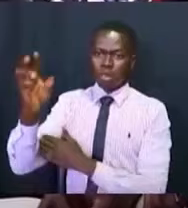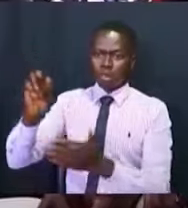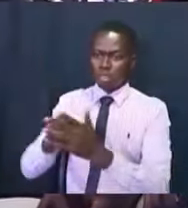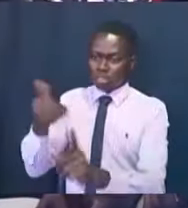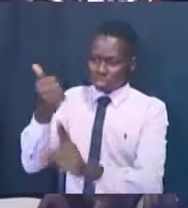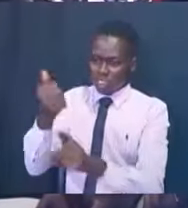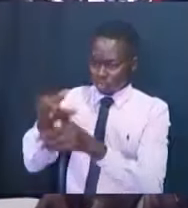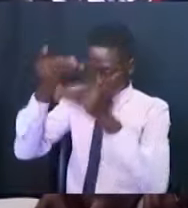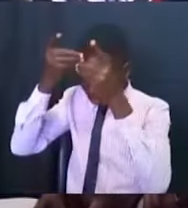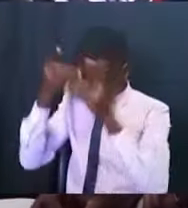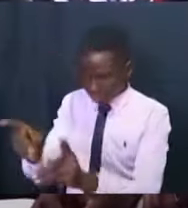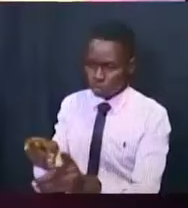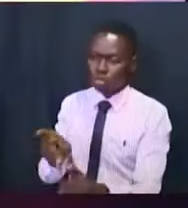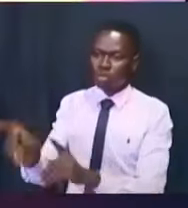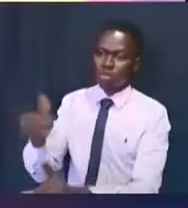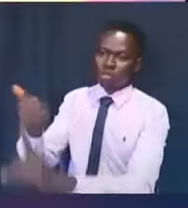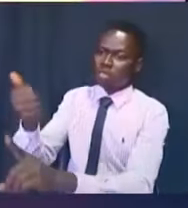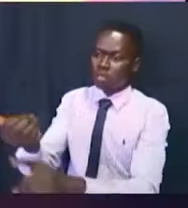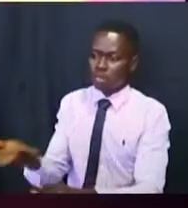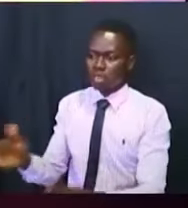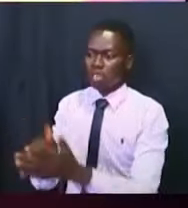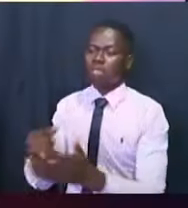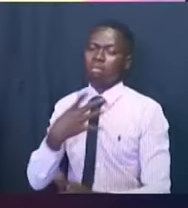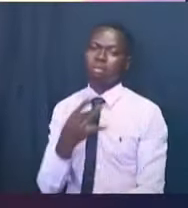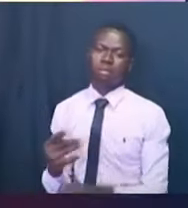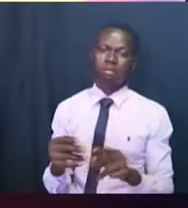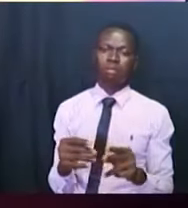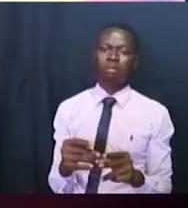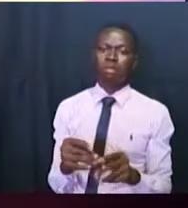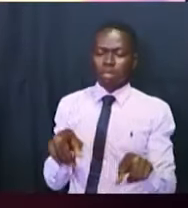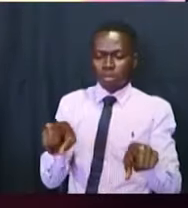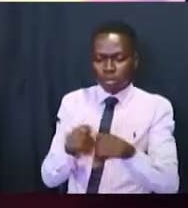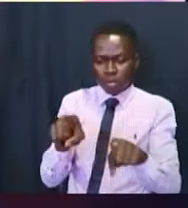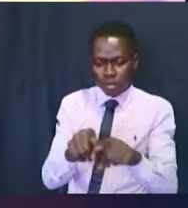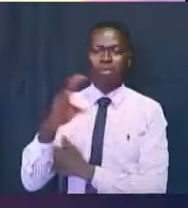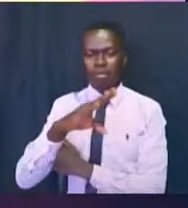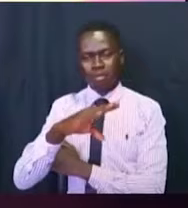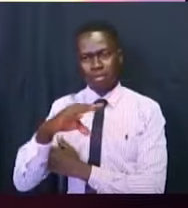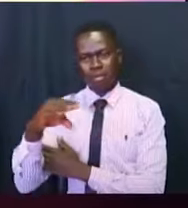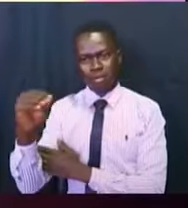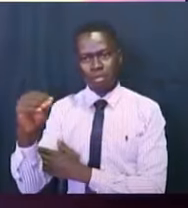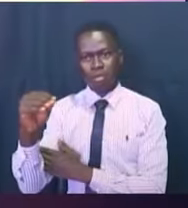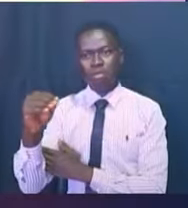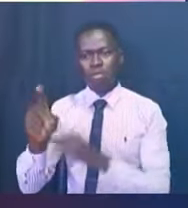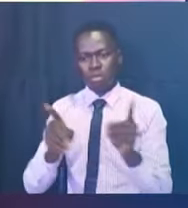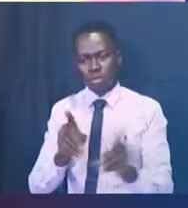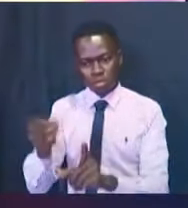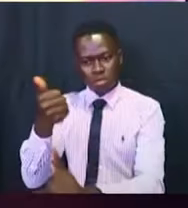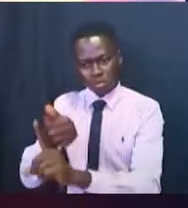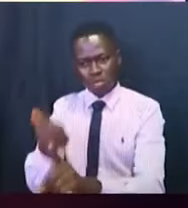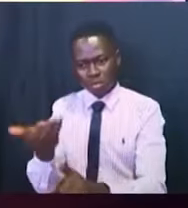own way. That is what the Bible says. And as people go their own way and do their own